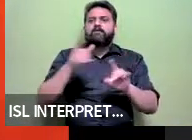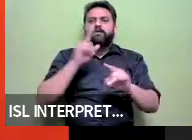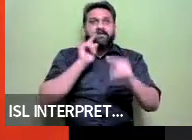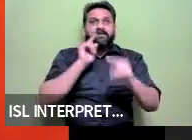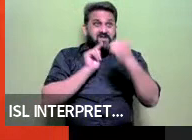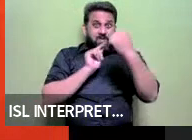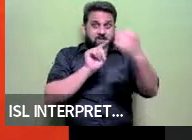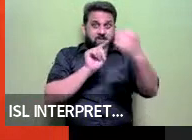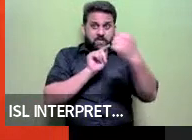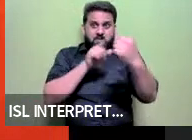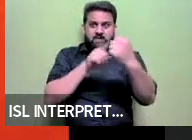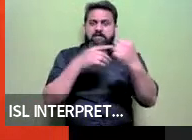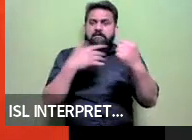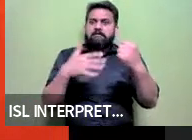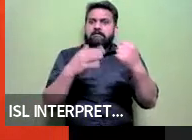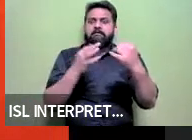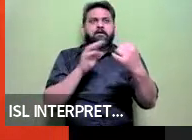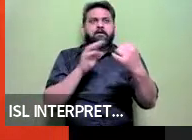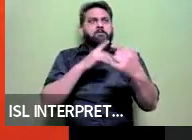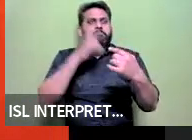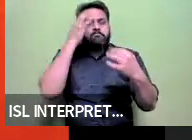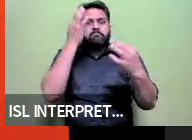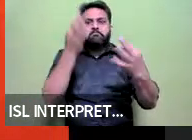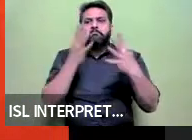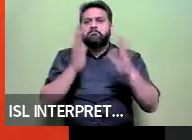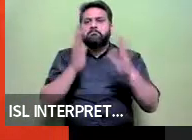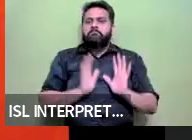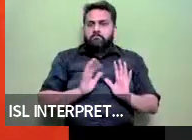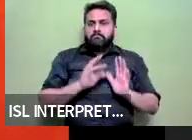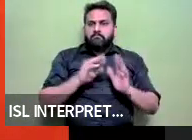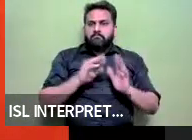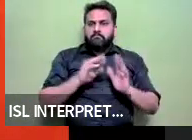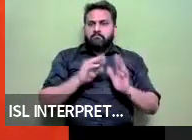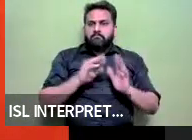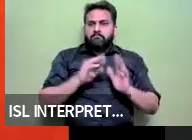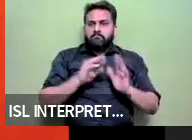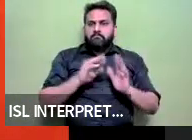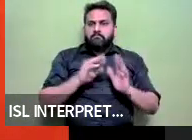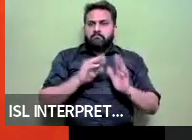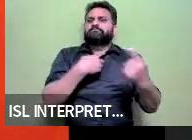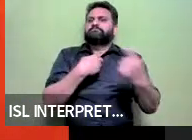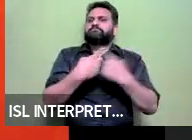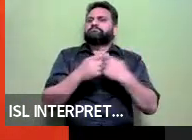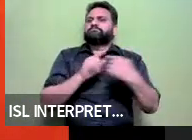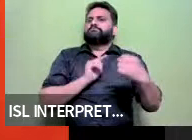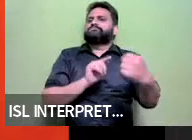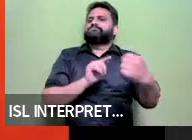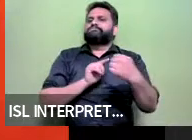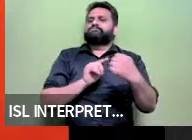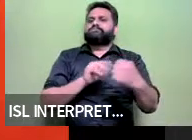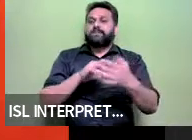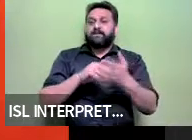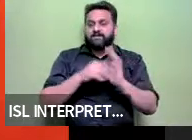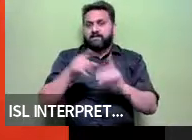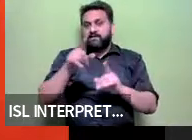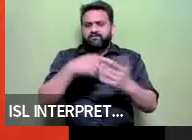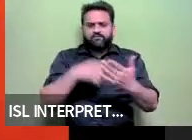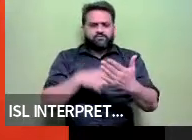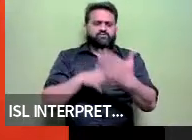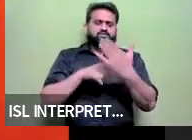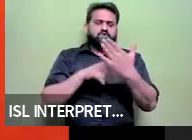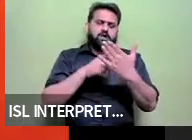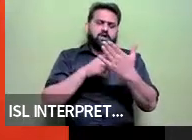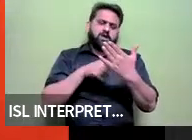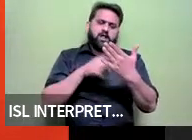argument is very intellectual. At the same time, it's very easy, and it shows your creativity of using